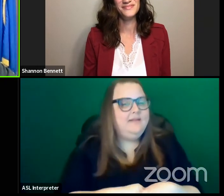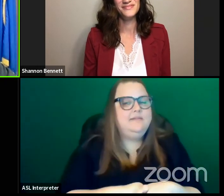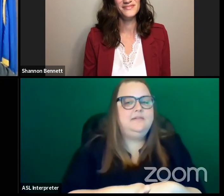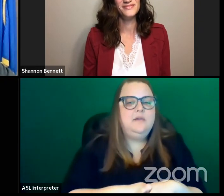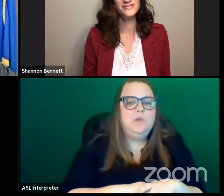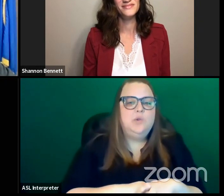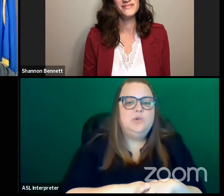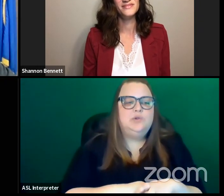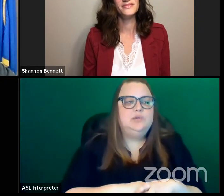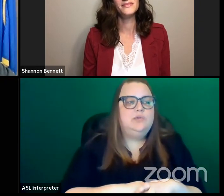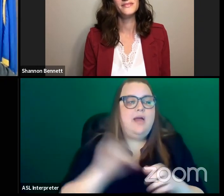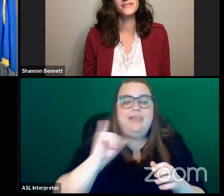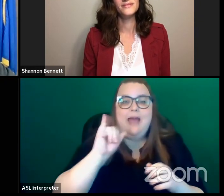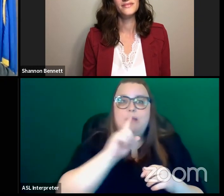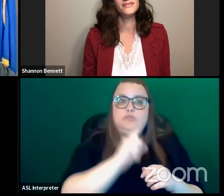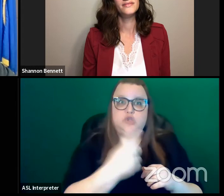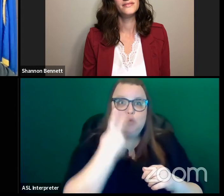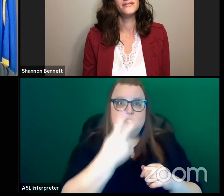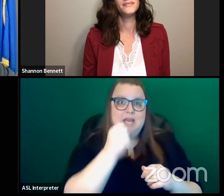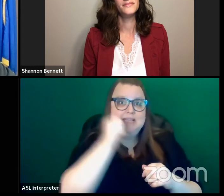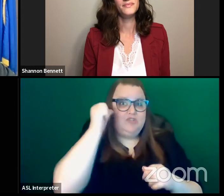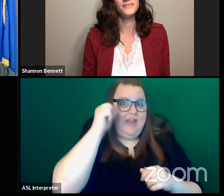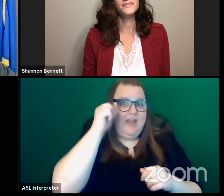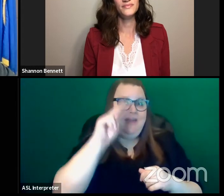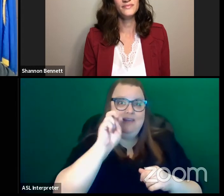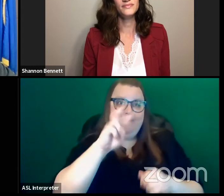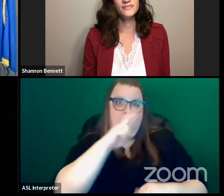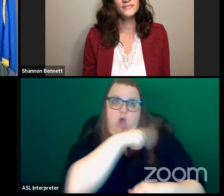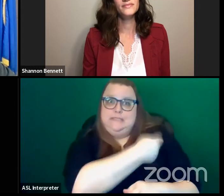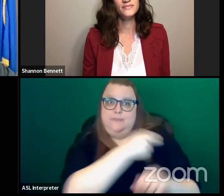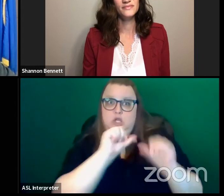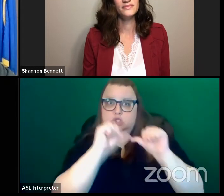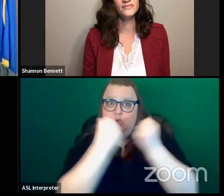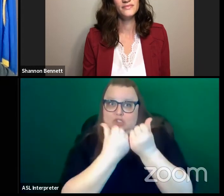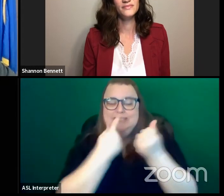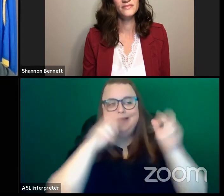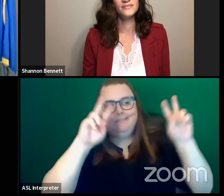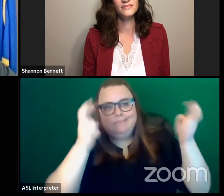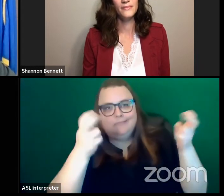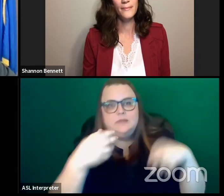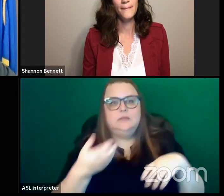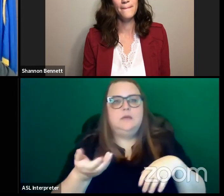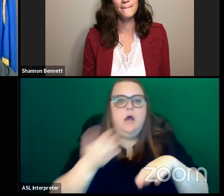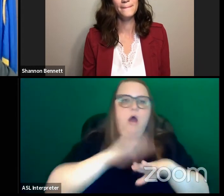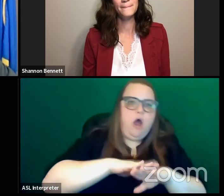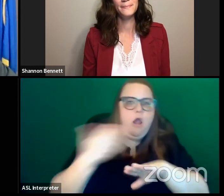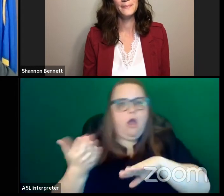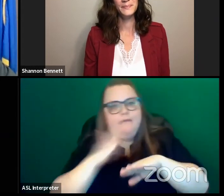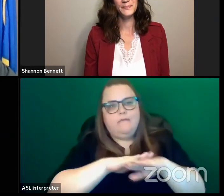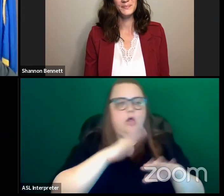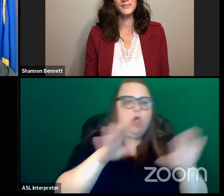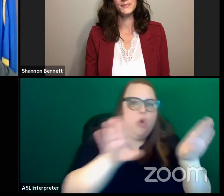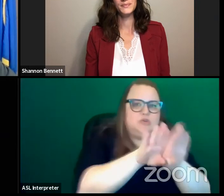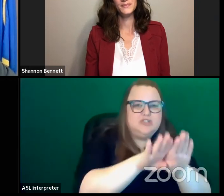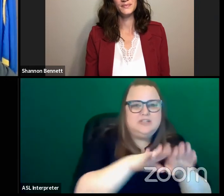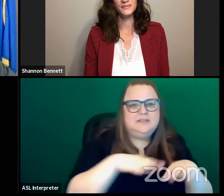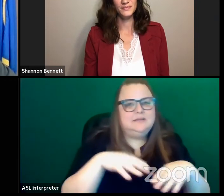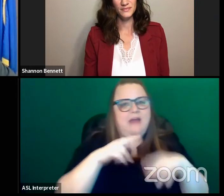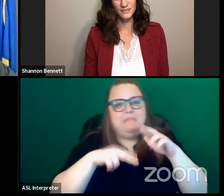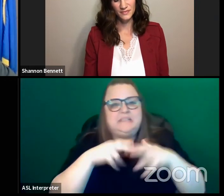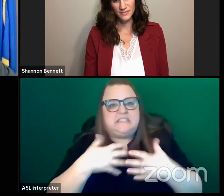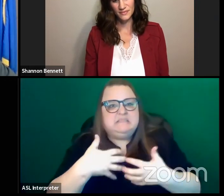As I'm sure you saw yesterday, the Nevada Hospital Association said that, quote, on and off again closures appear to be building animosity and apathy among the